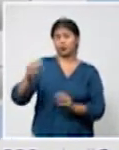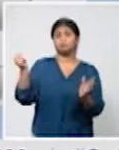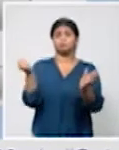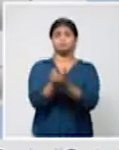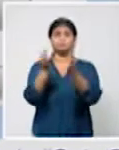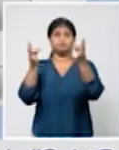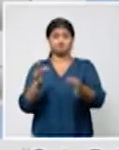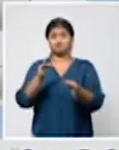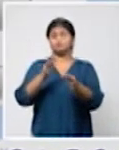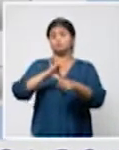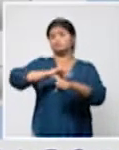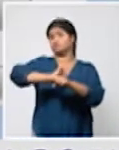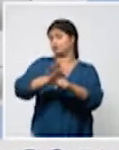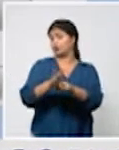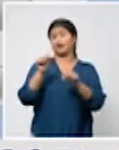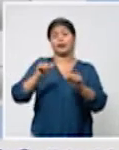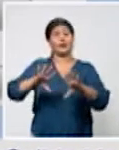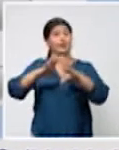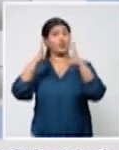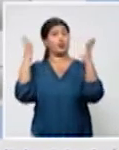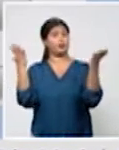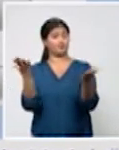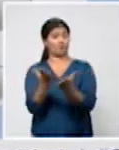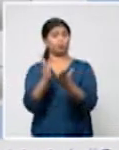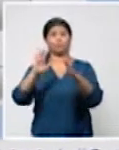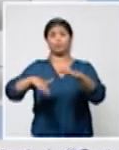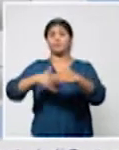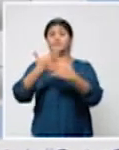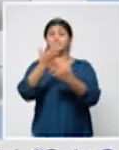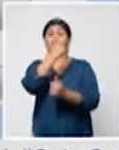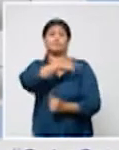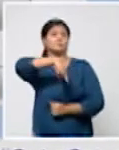countries. There are currently